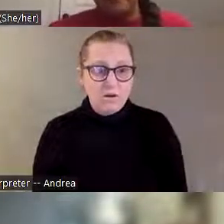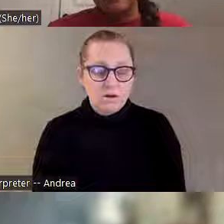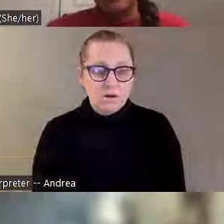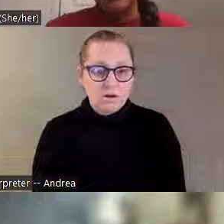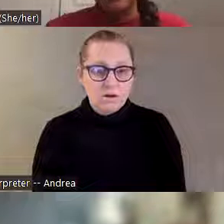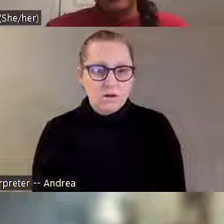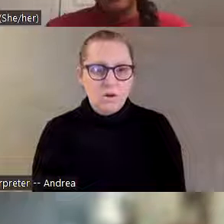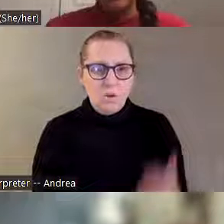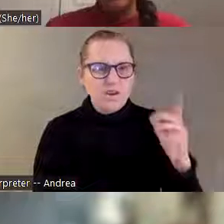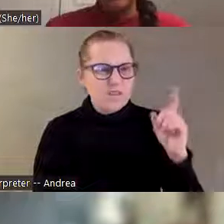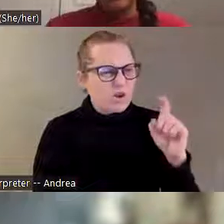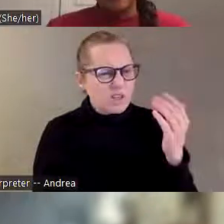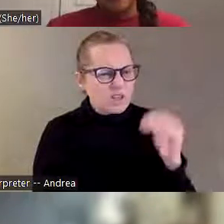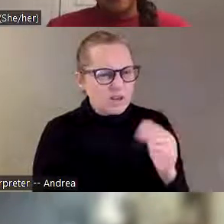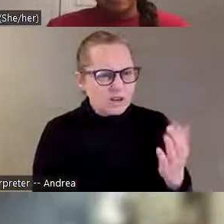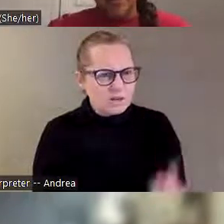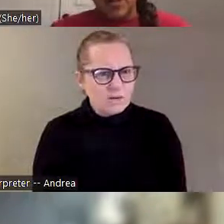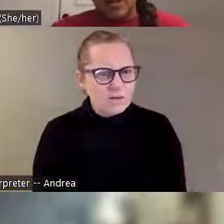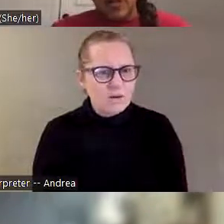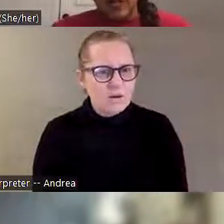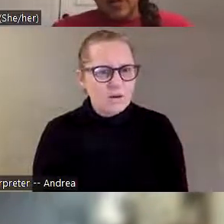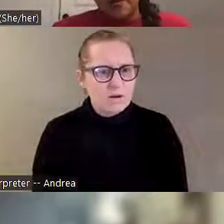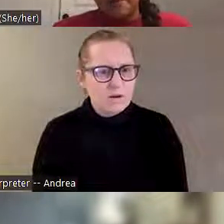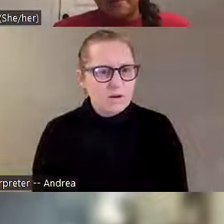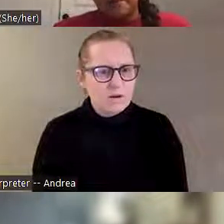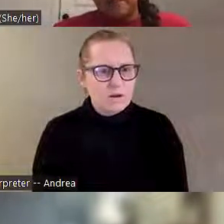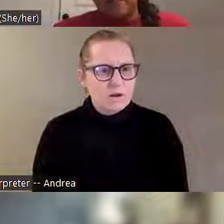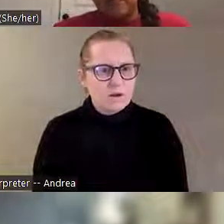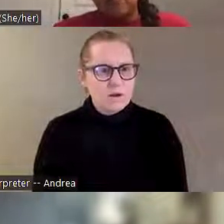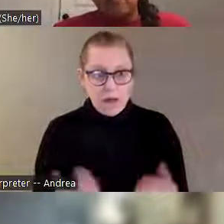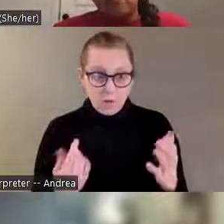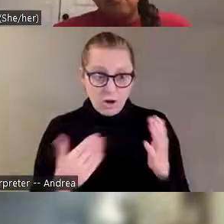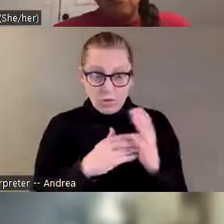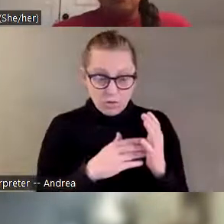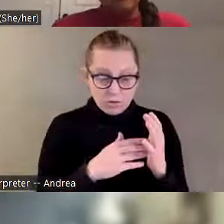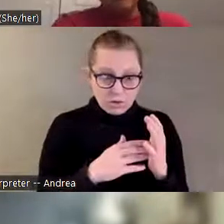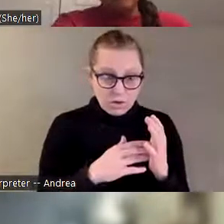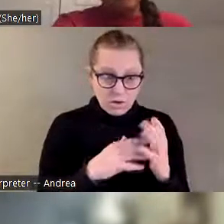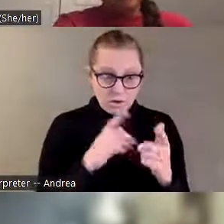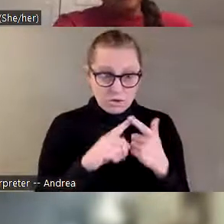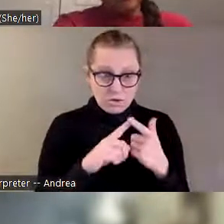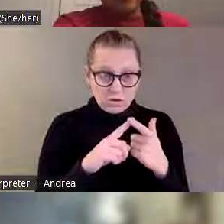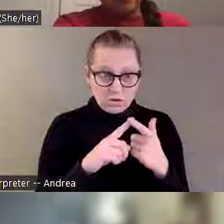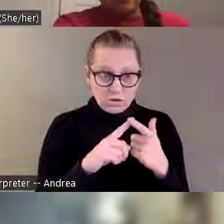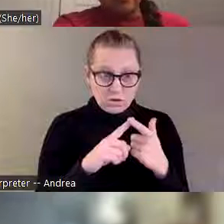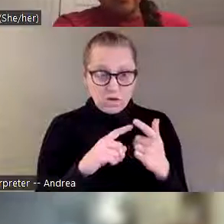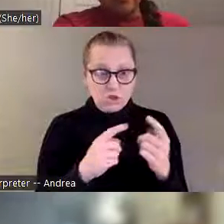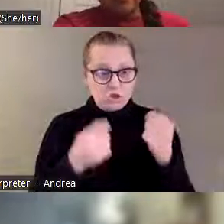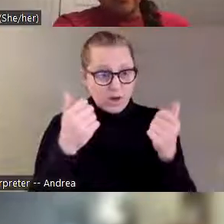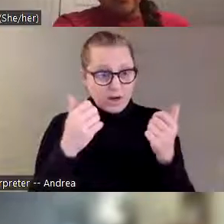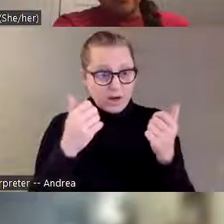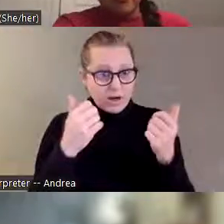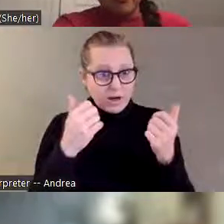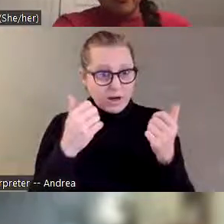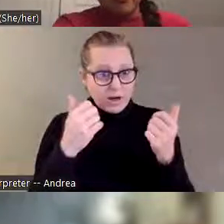What was the question again? Is there opposition to striking this from the